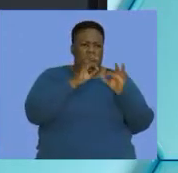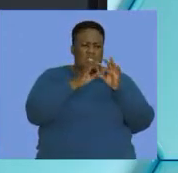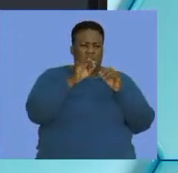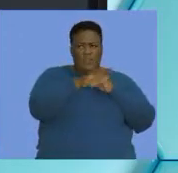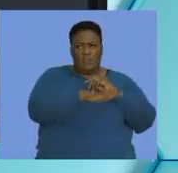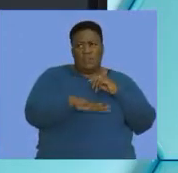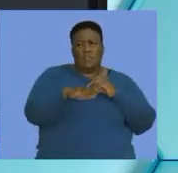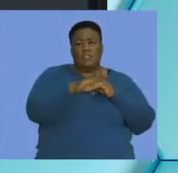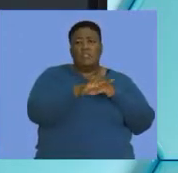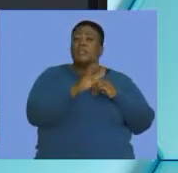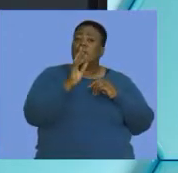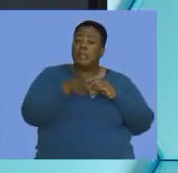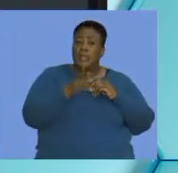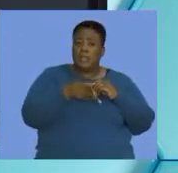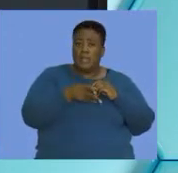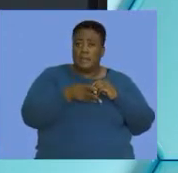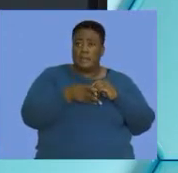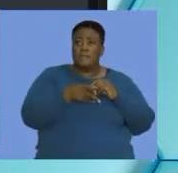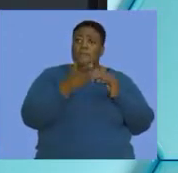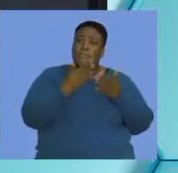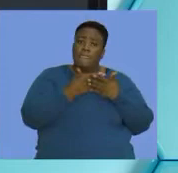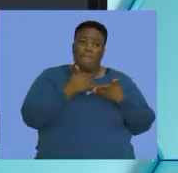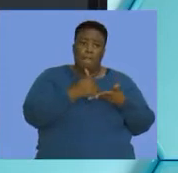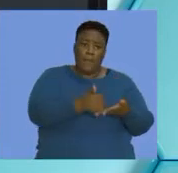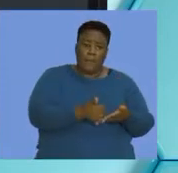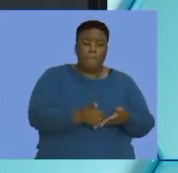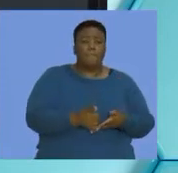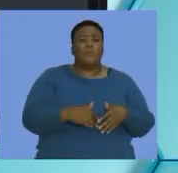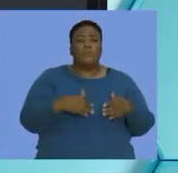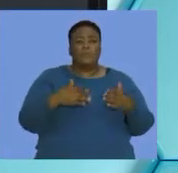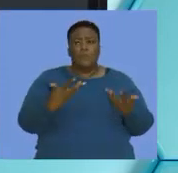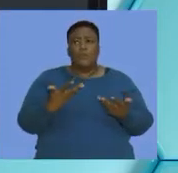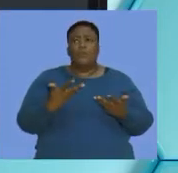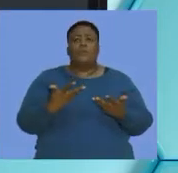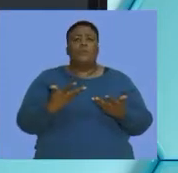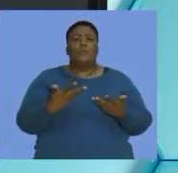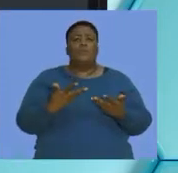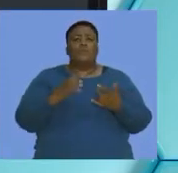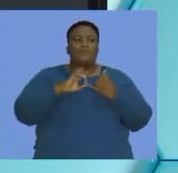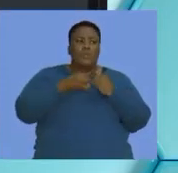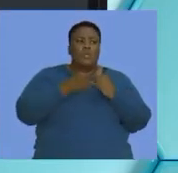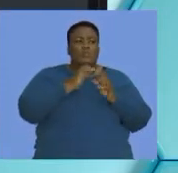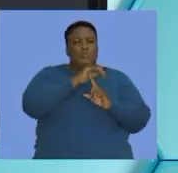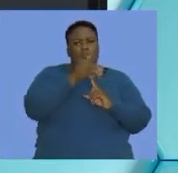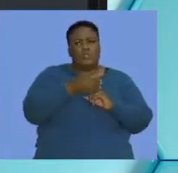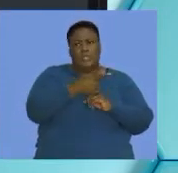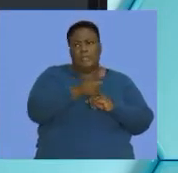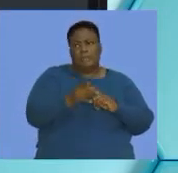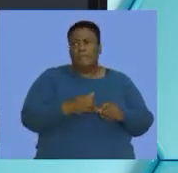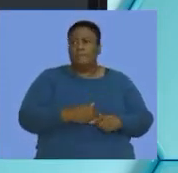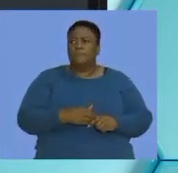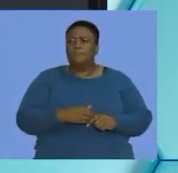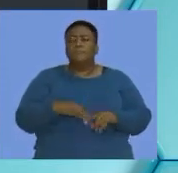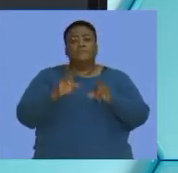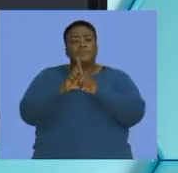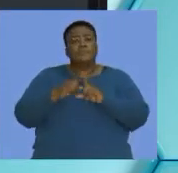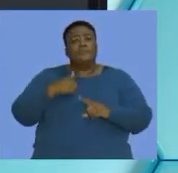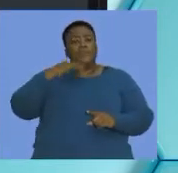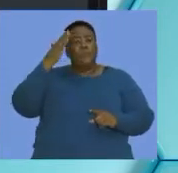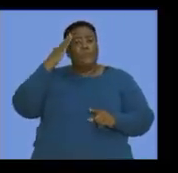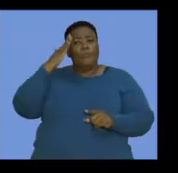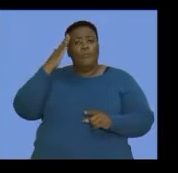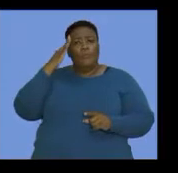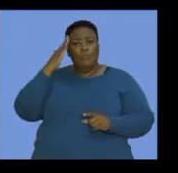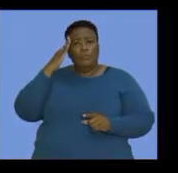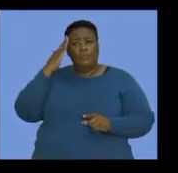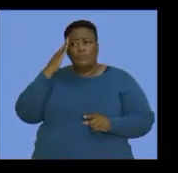specific location and again either assisted or necessary steps taken to protect them. We also know